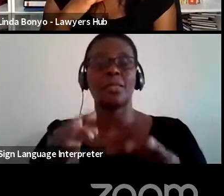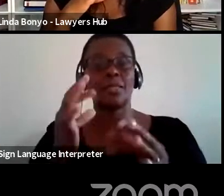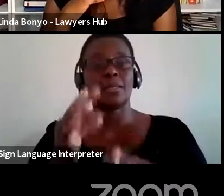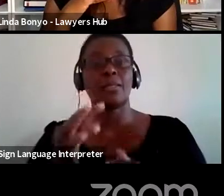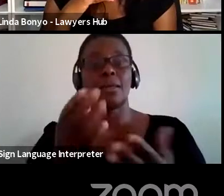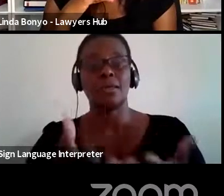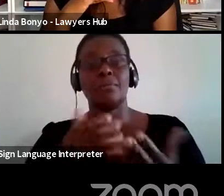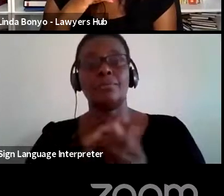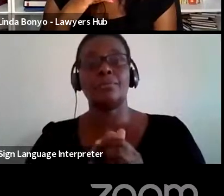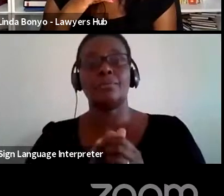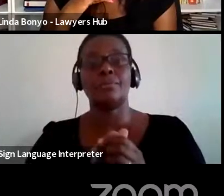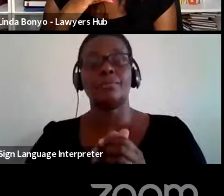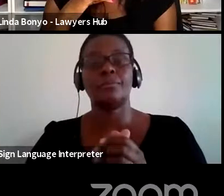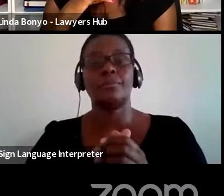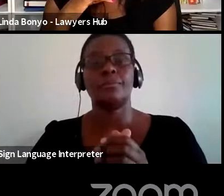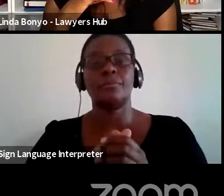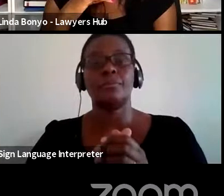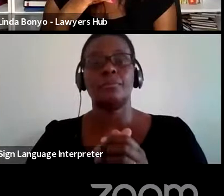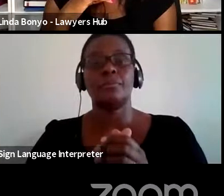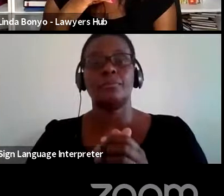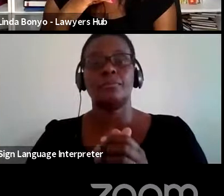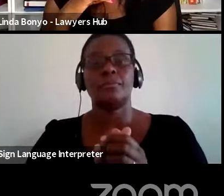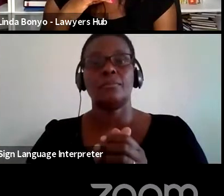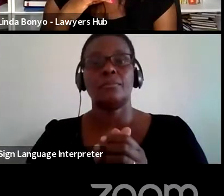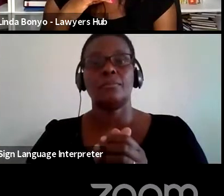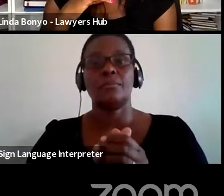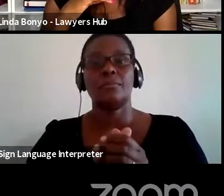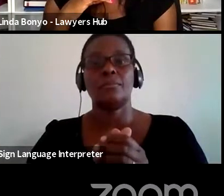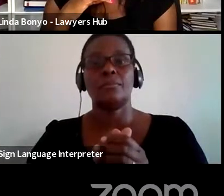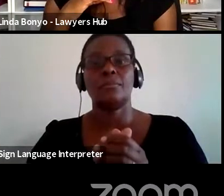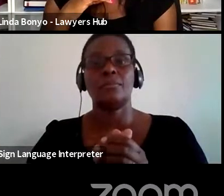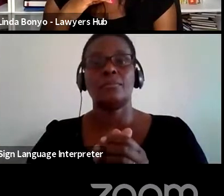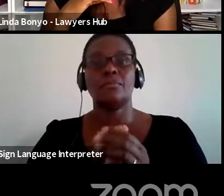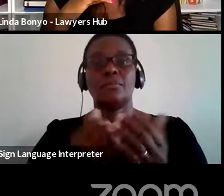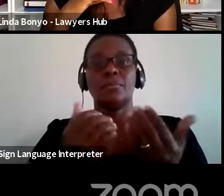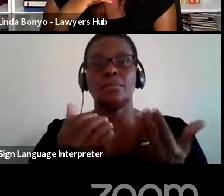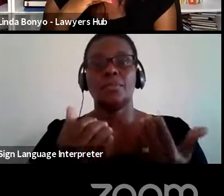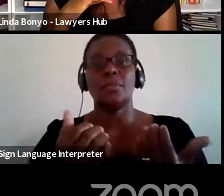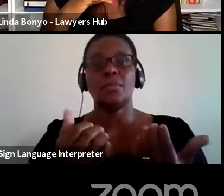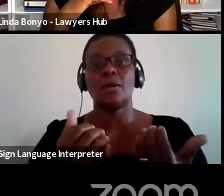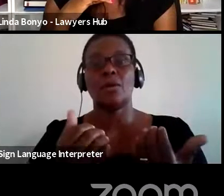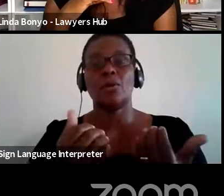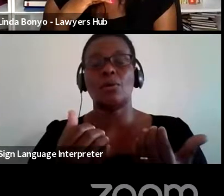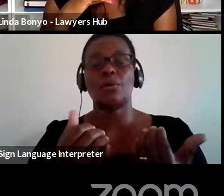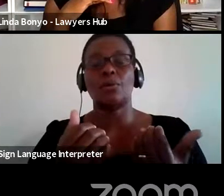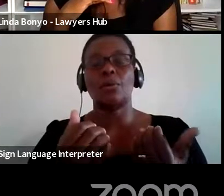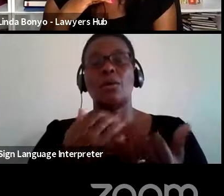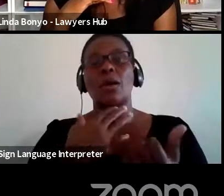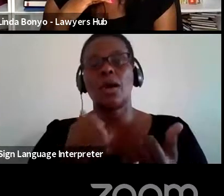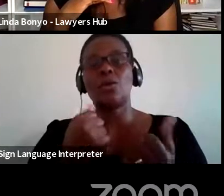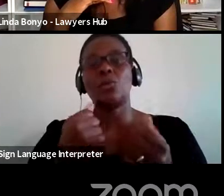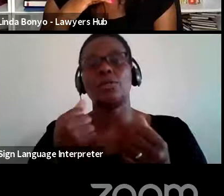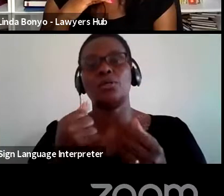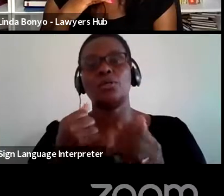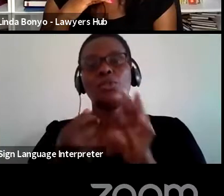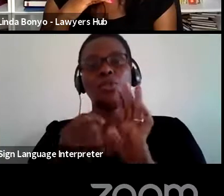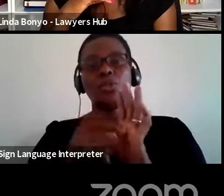principles. That said, I will now turn to how we ran the sessions and highlight the key takeaways and recommendations we